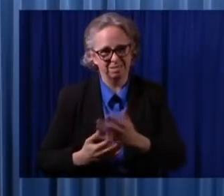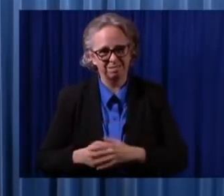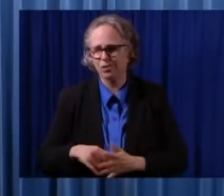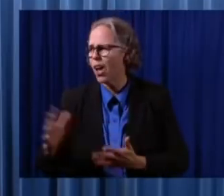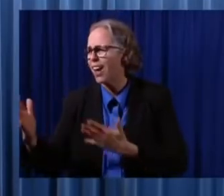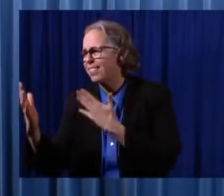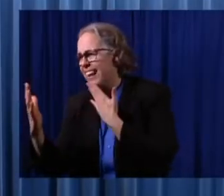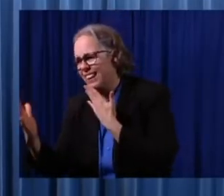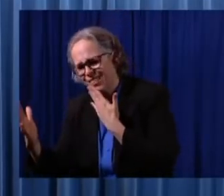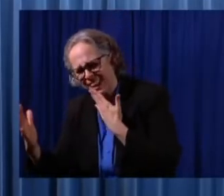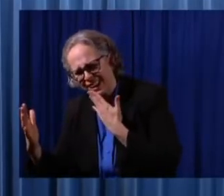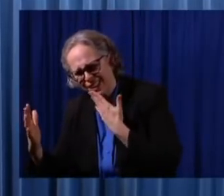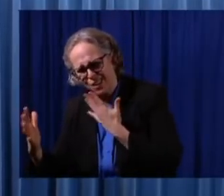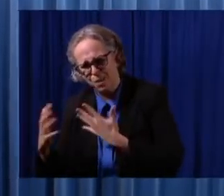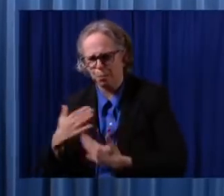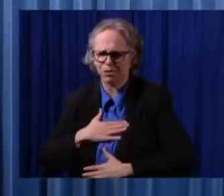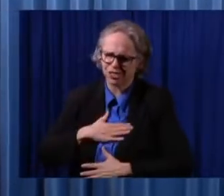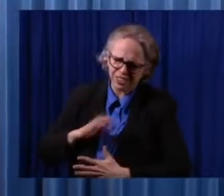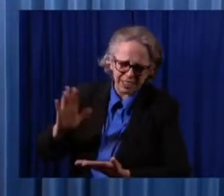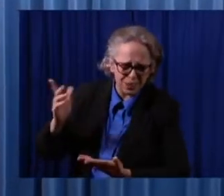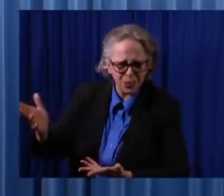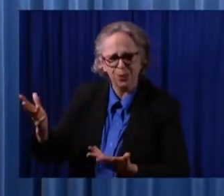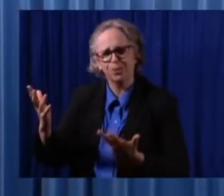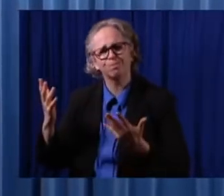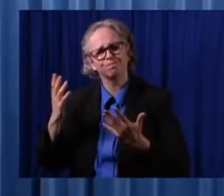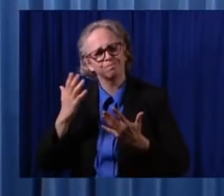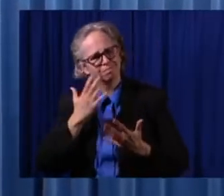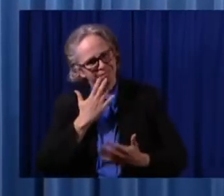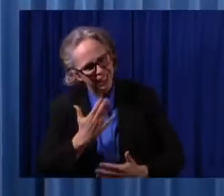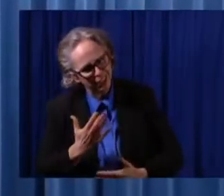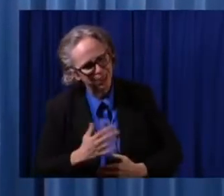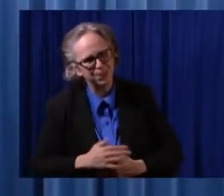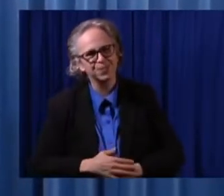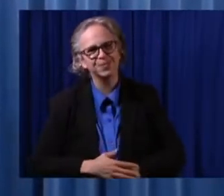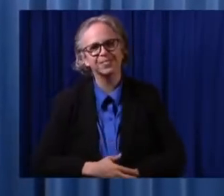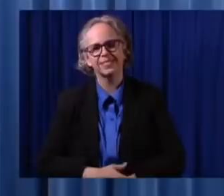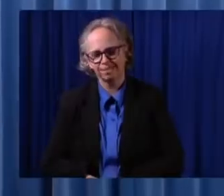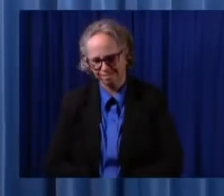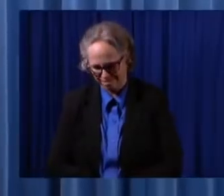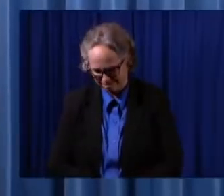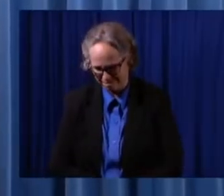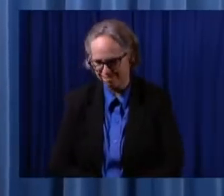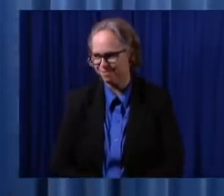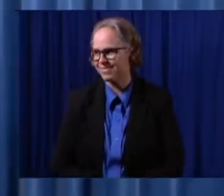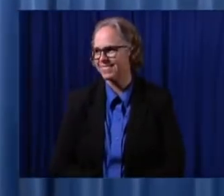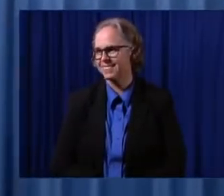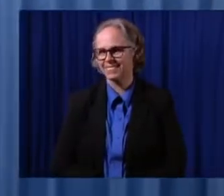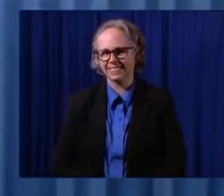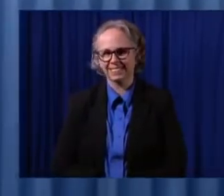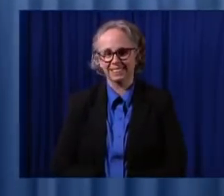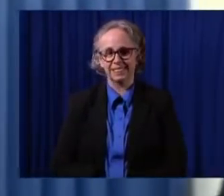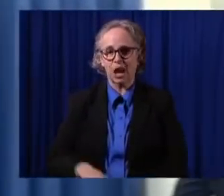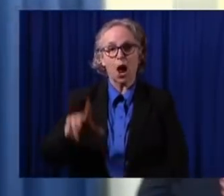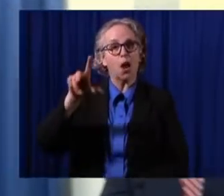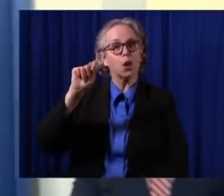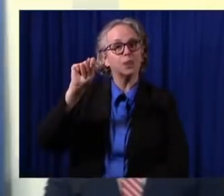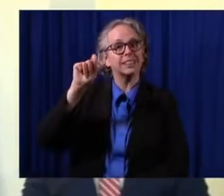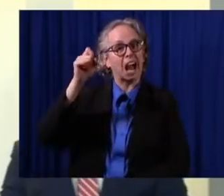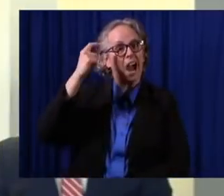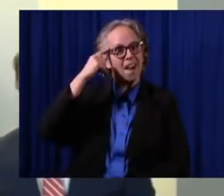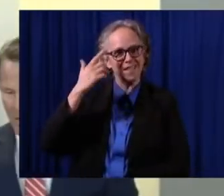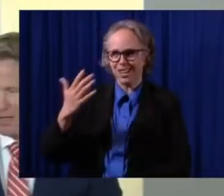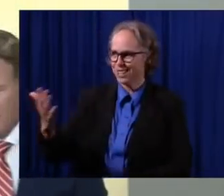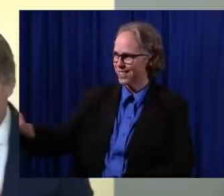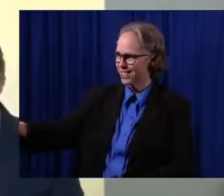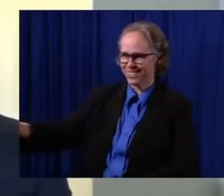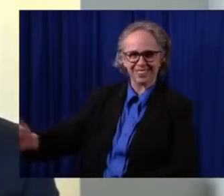kids, but thank you. We appreciate it. You're welcome. Thank you very much. Lieutenant Governor. Thank you,